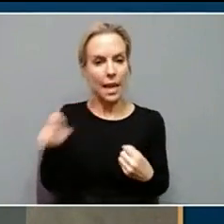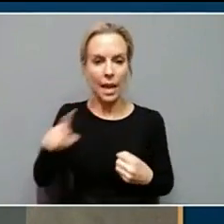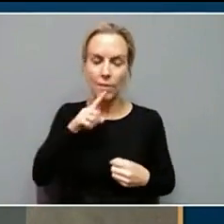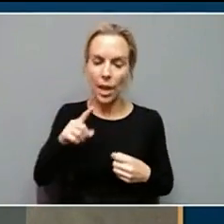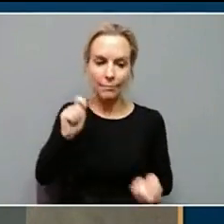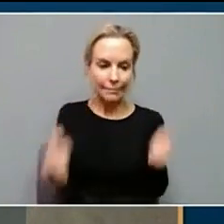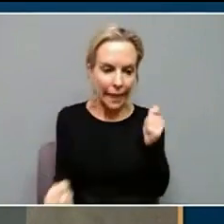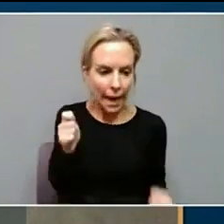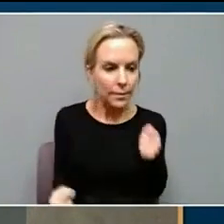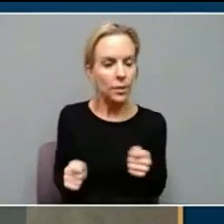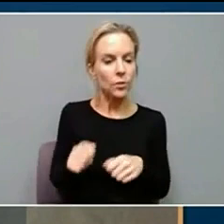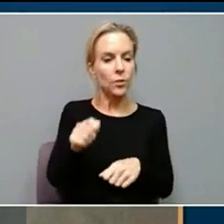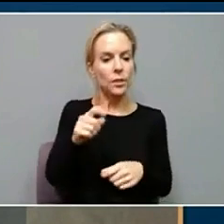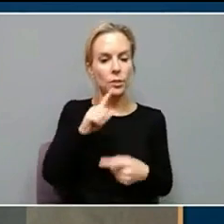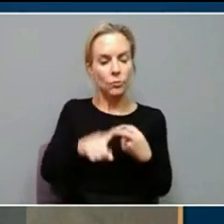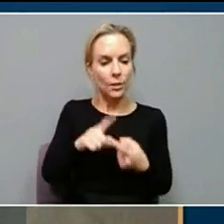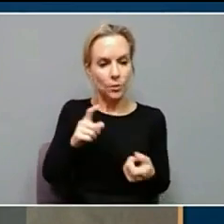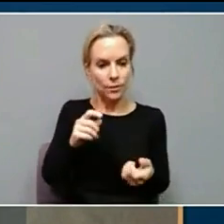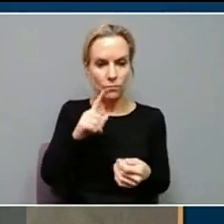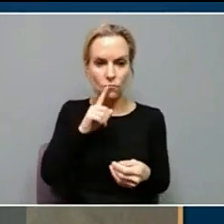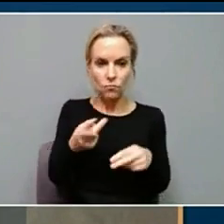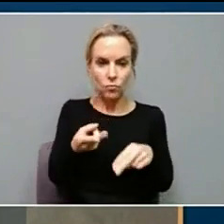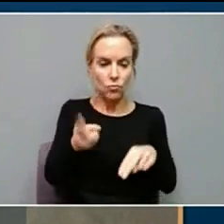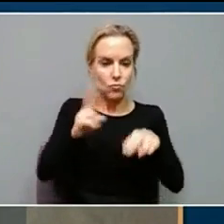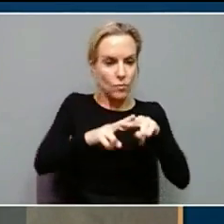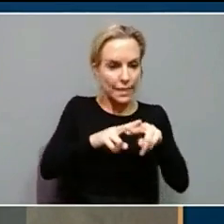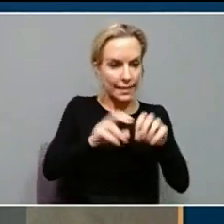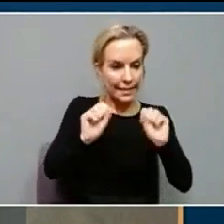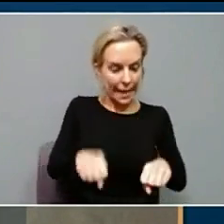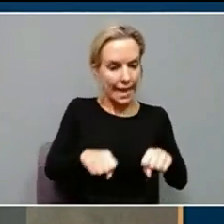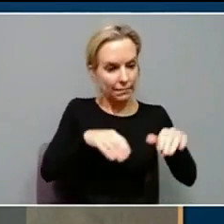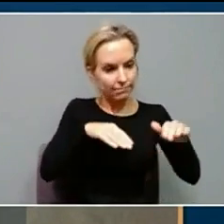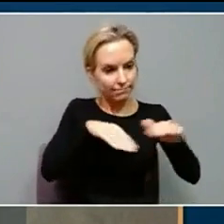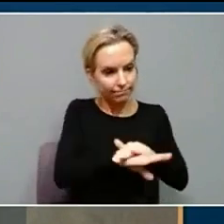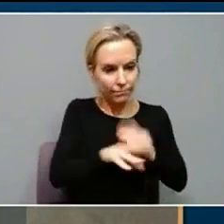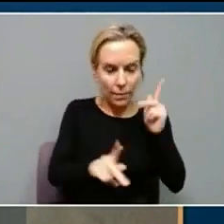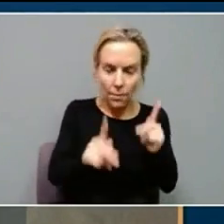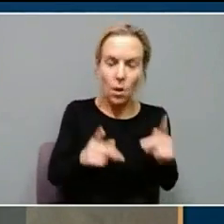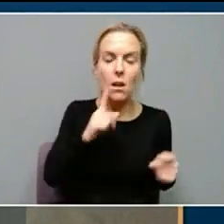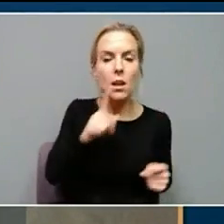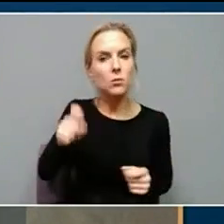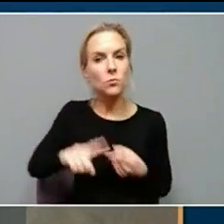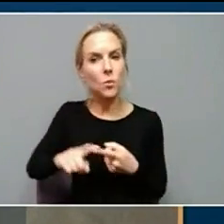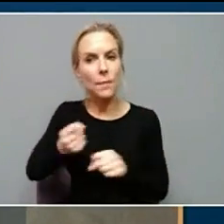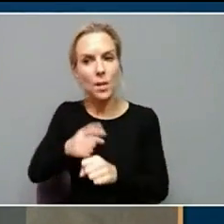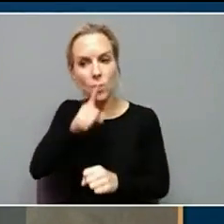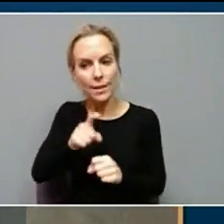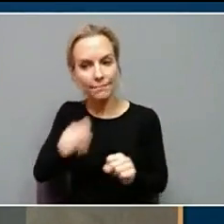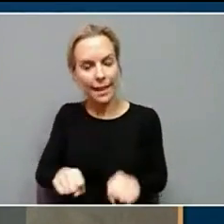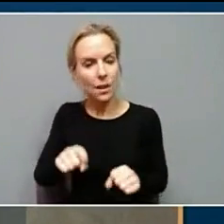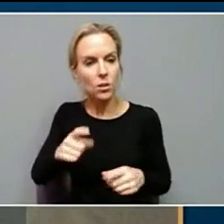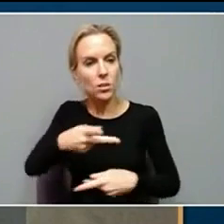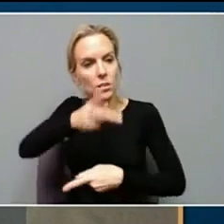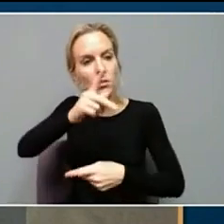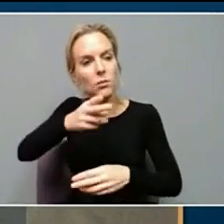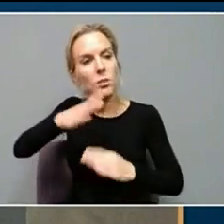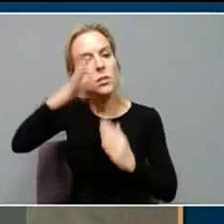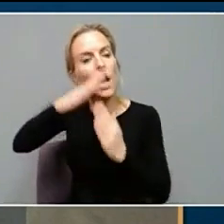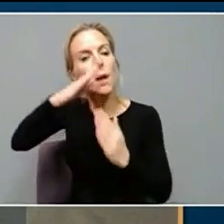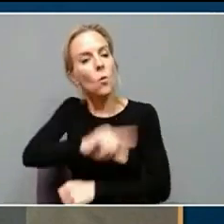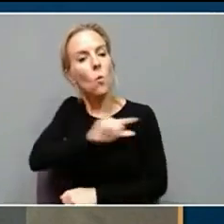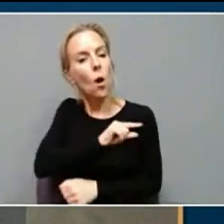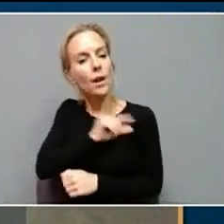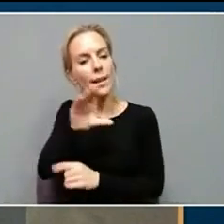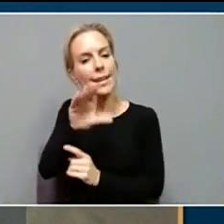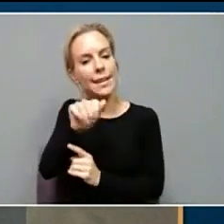with each other to increase capacity, increase throughput, and at the same time maintain the top quality care that we're known for. What